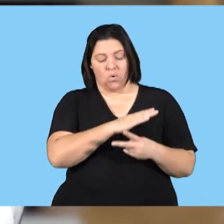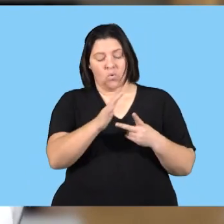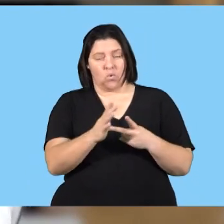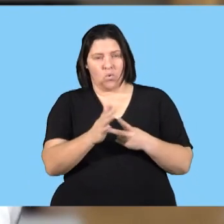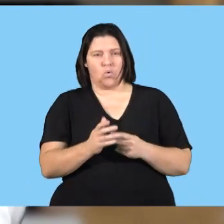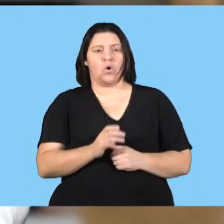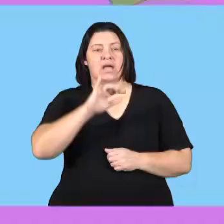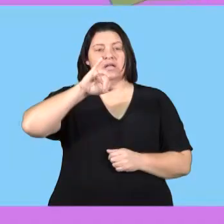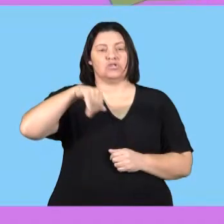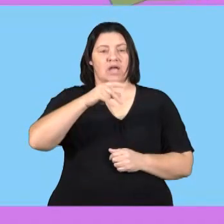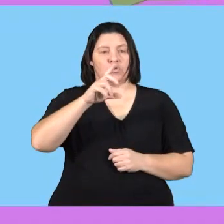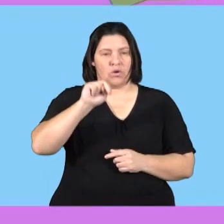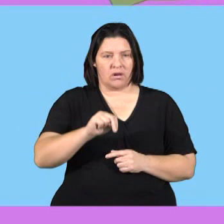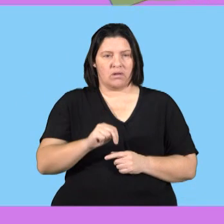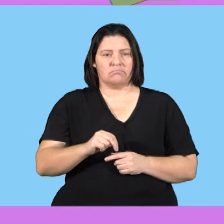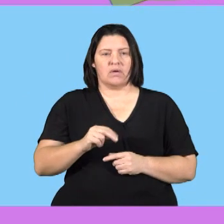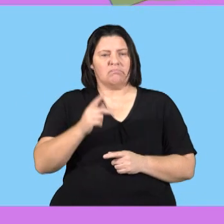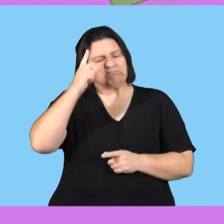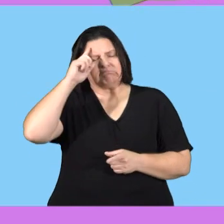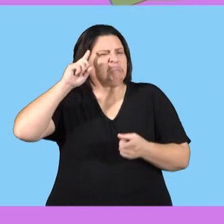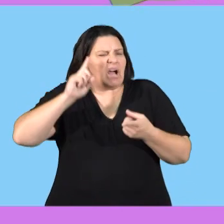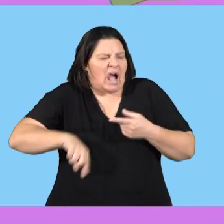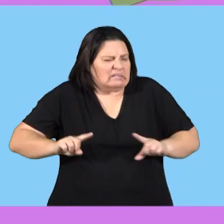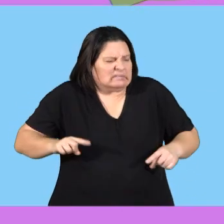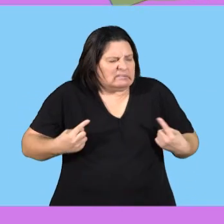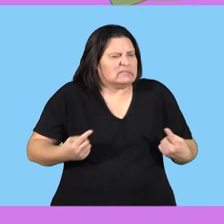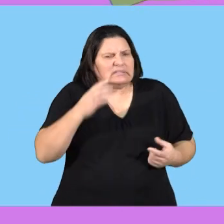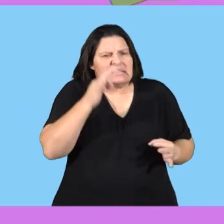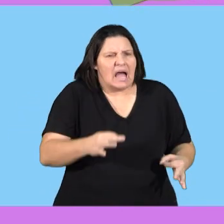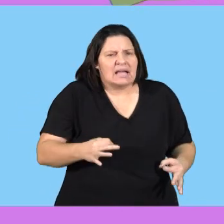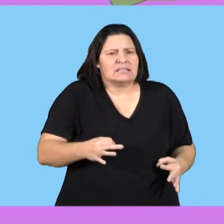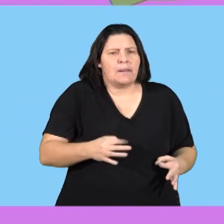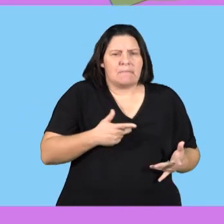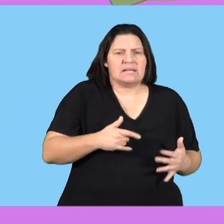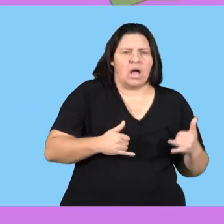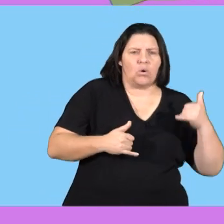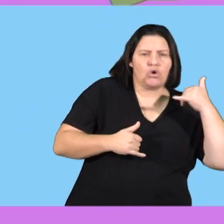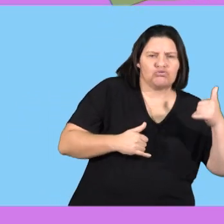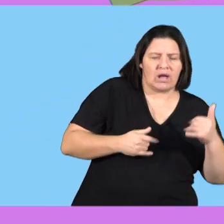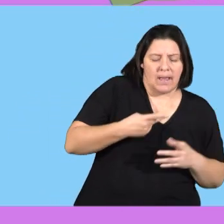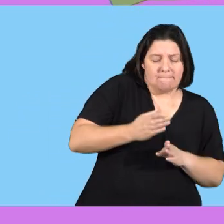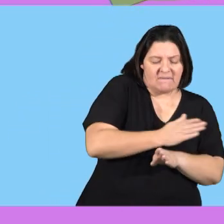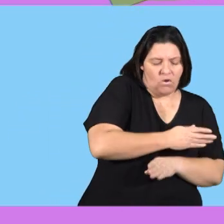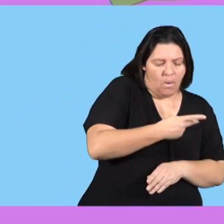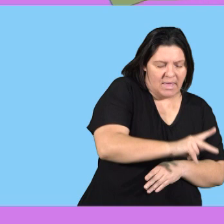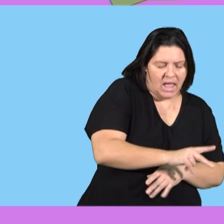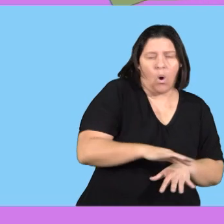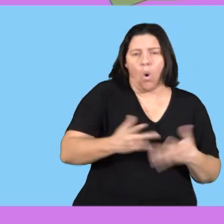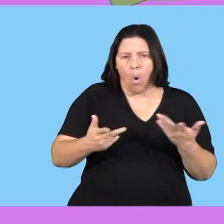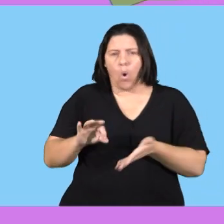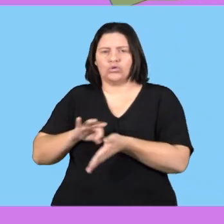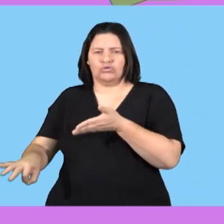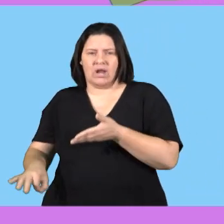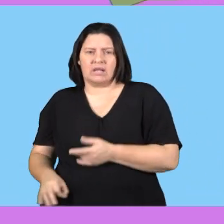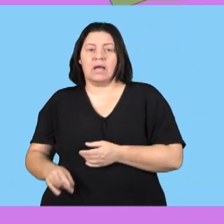this case, I'm saying Jaden can't decide whether to take out a prepaid or a contract cell phone tariff. The prepaid